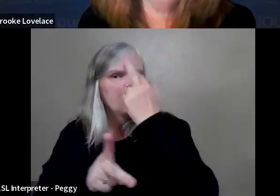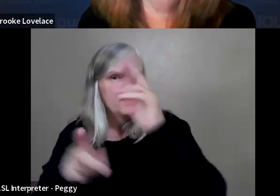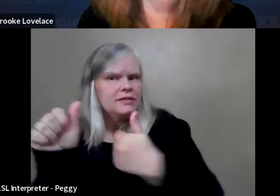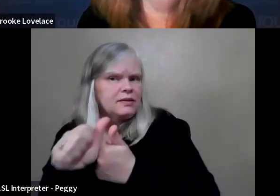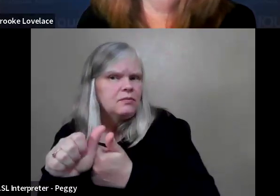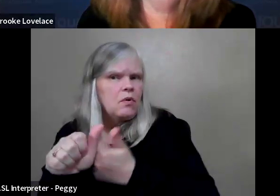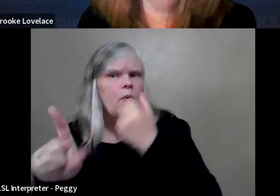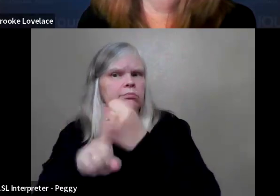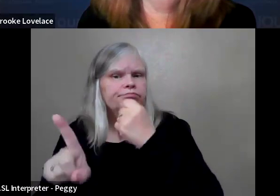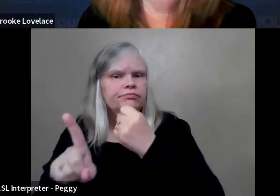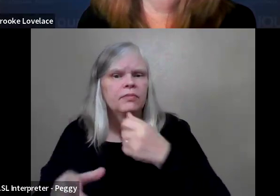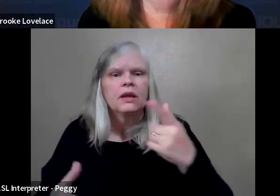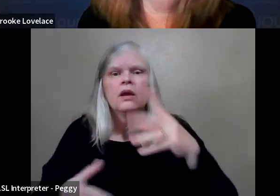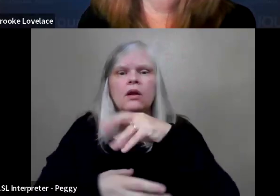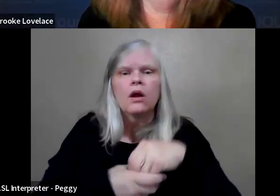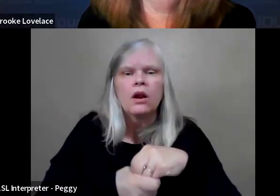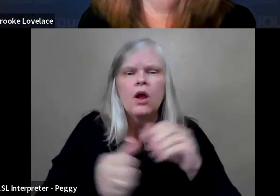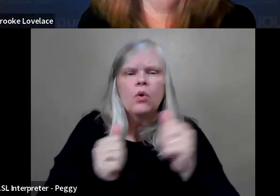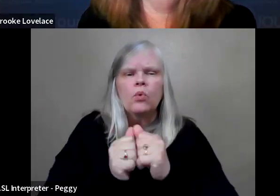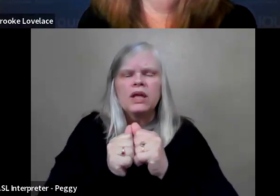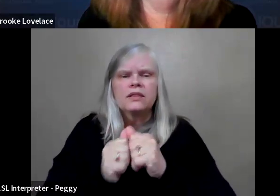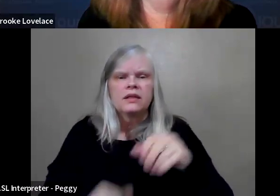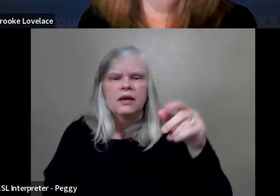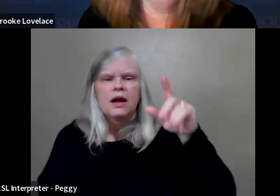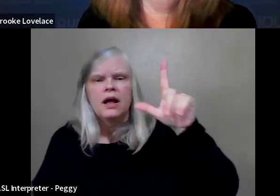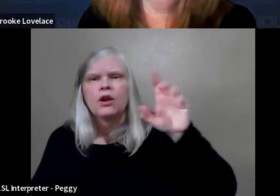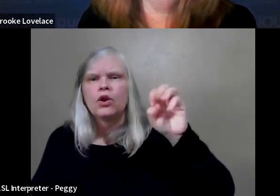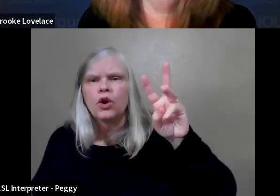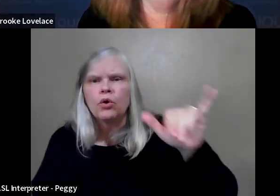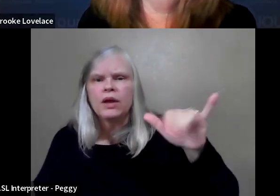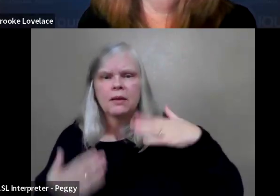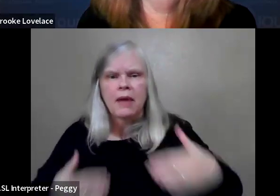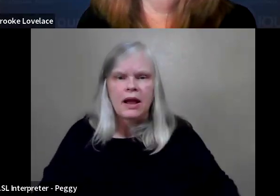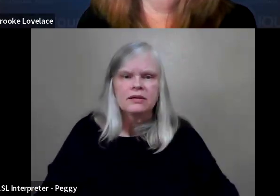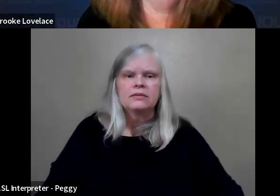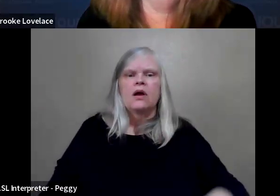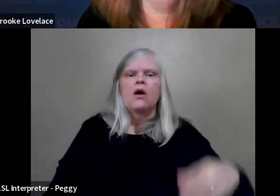those forms include dementia with Lewy bodies, frontal temporal